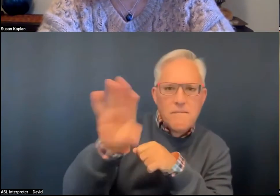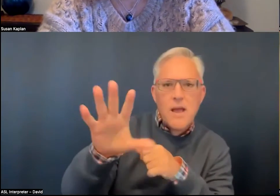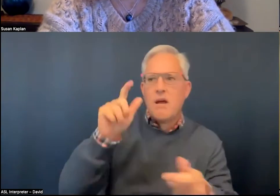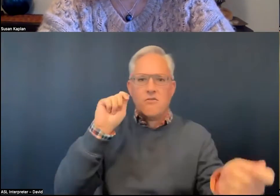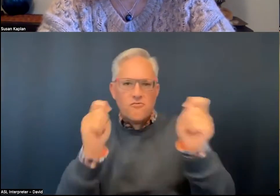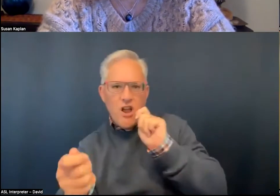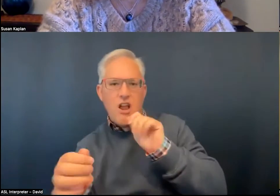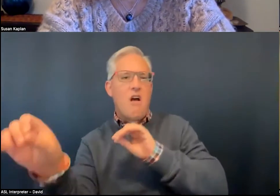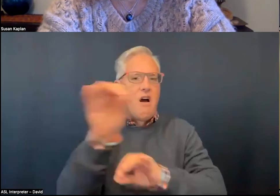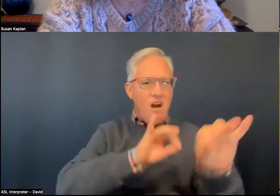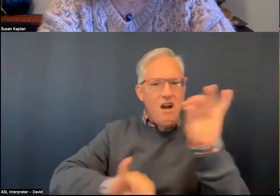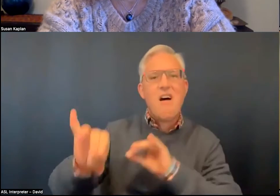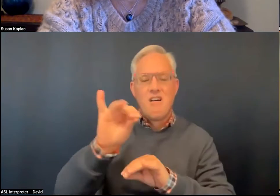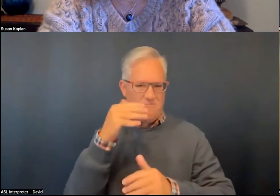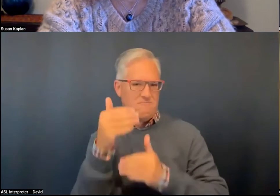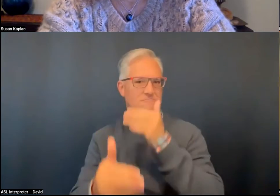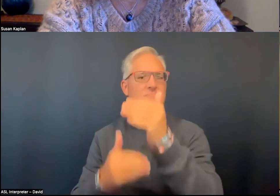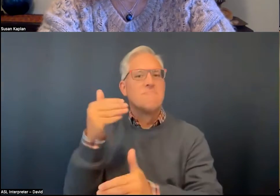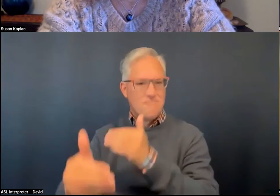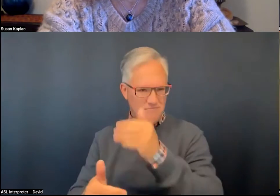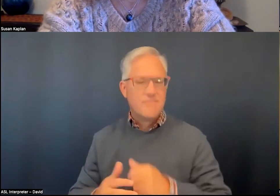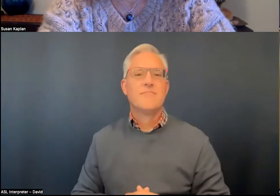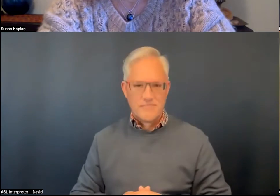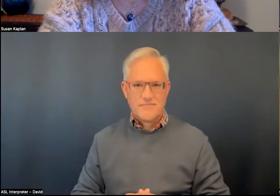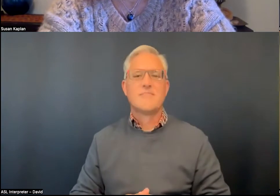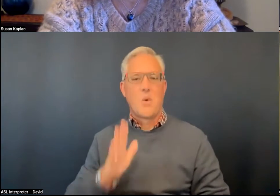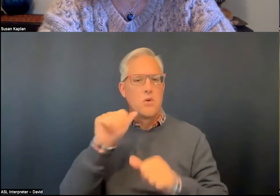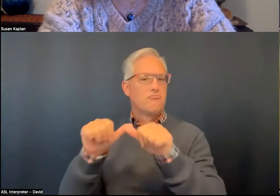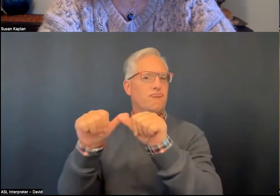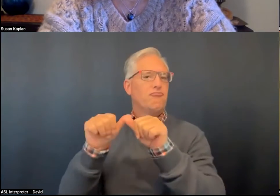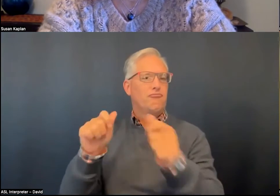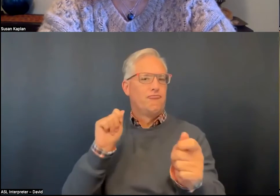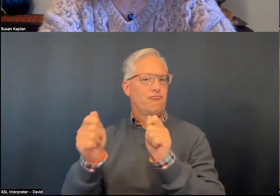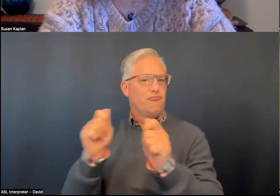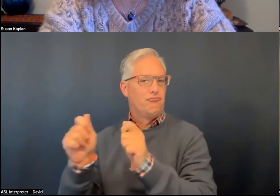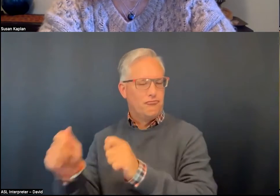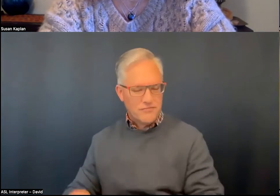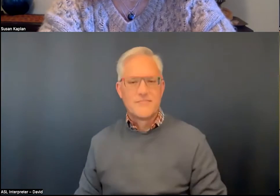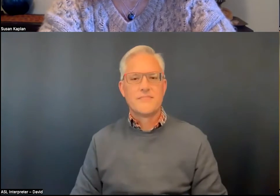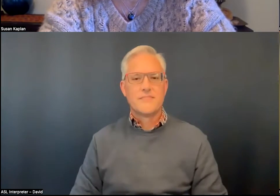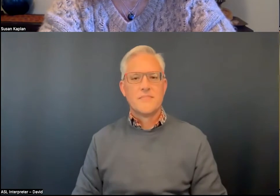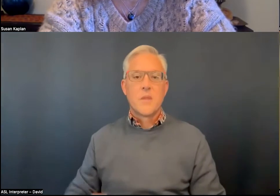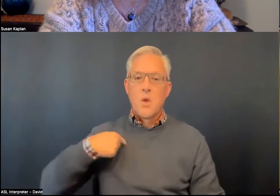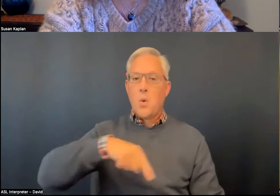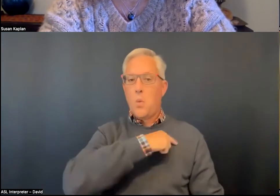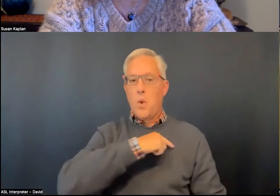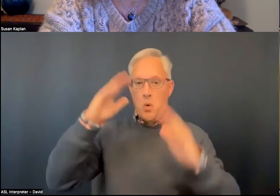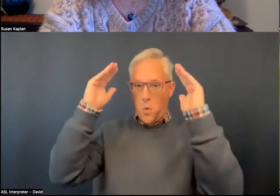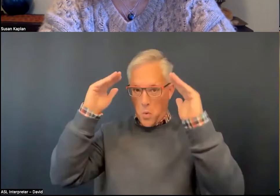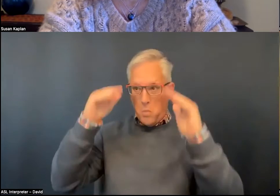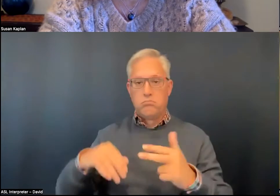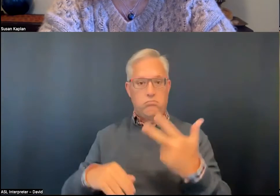the feedback from the initial workshops, we'll tweak it and adapt it for the virtual, and we hope that it lives beyond these